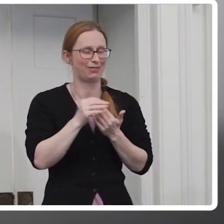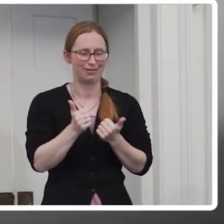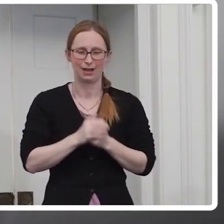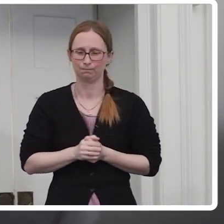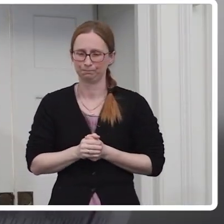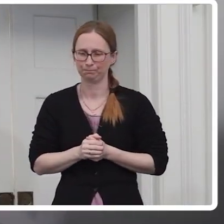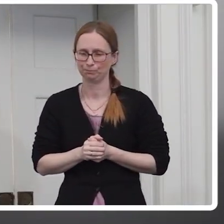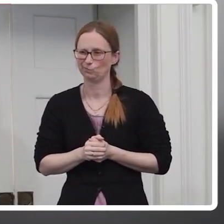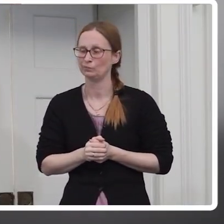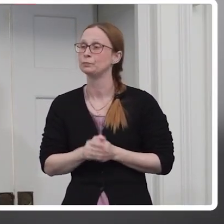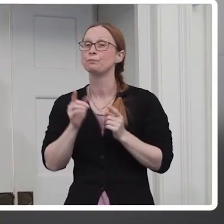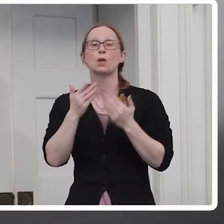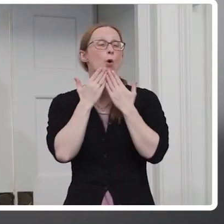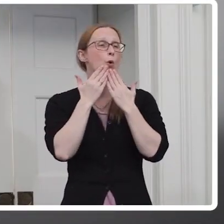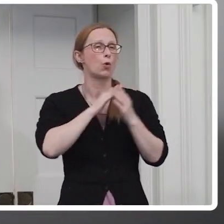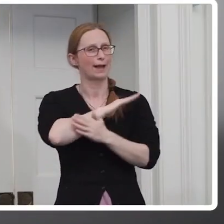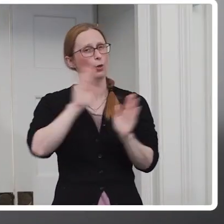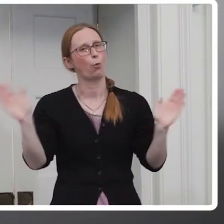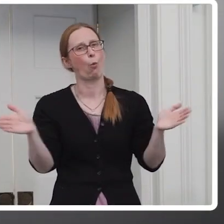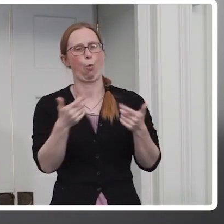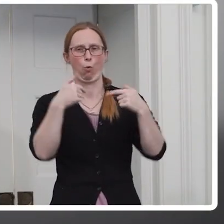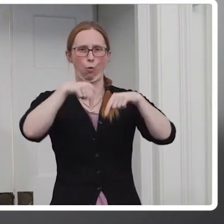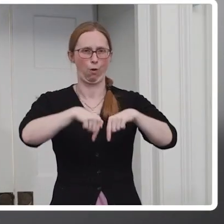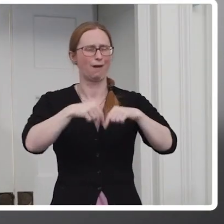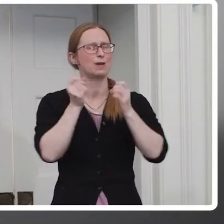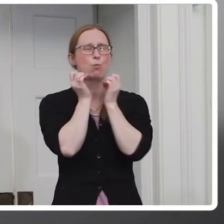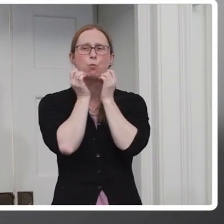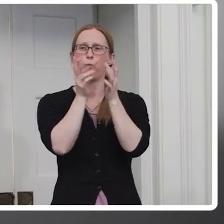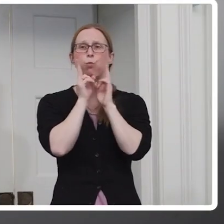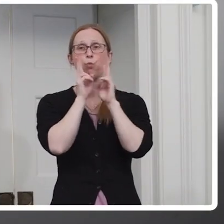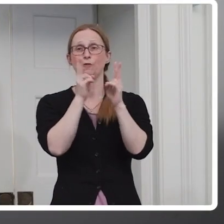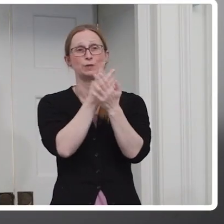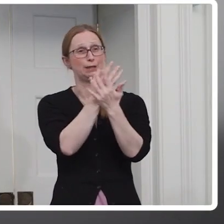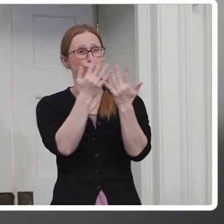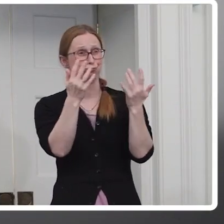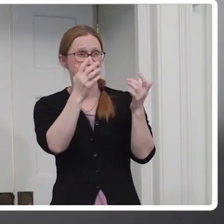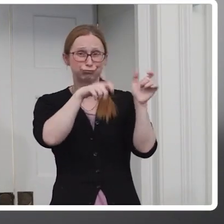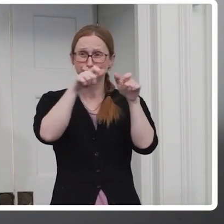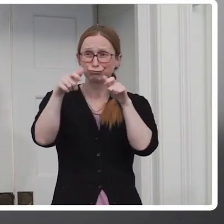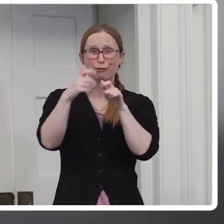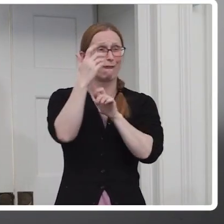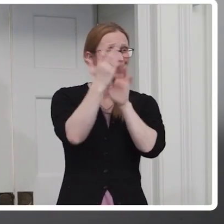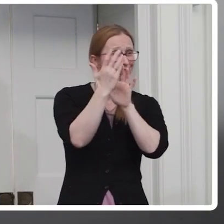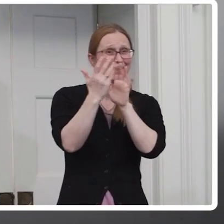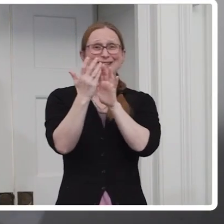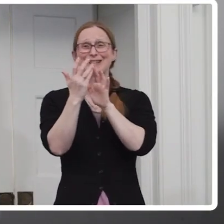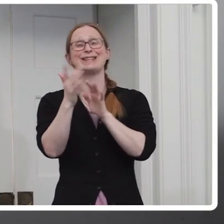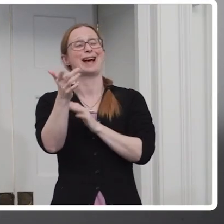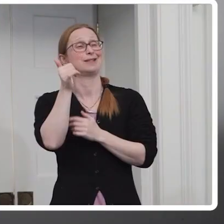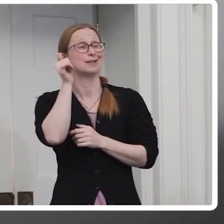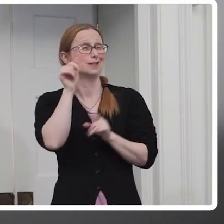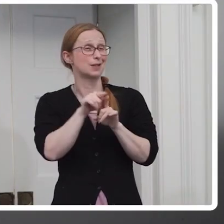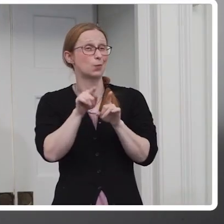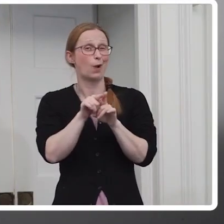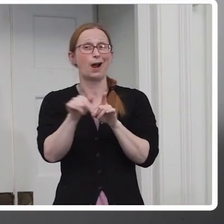Thank you, Heather. I just want to say thank you everyone for coming. It's wonderful to see so many faces in the